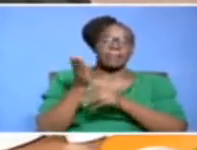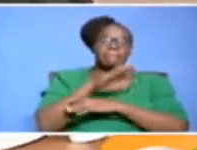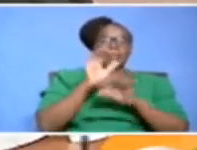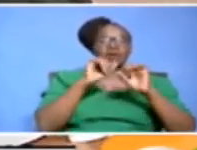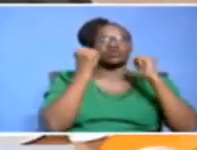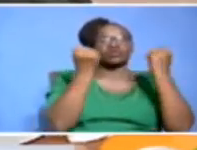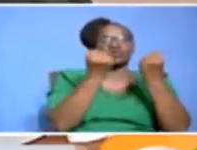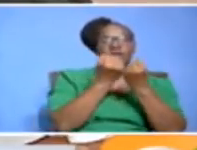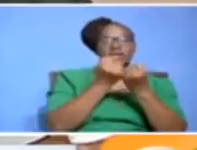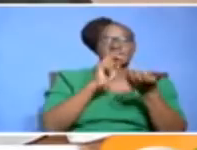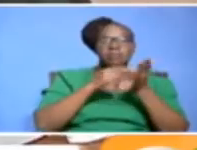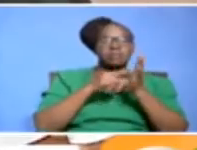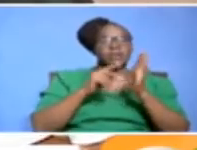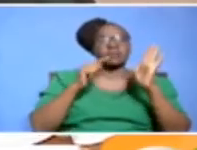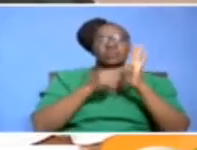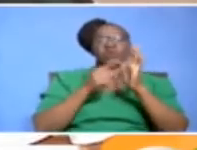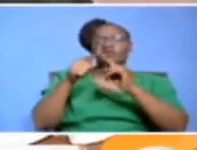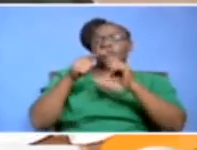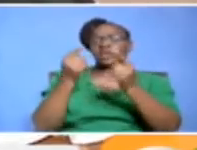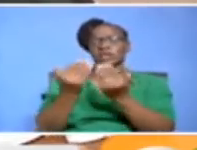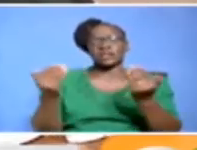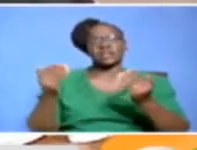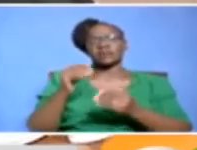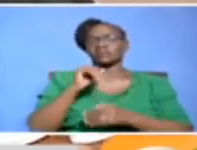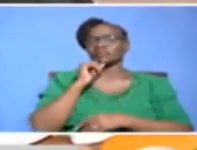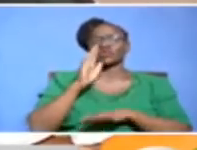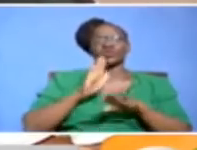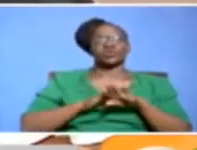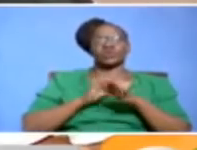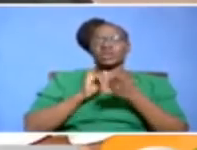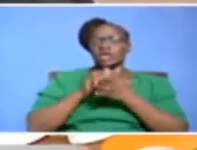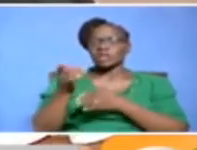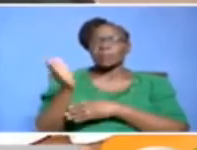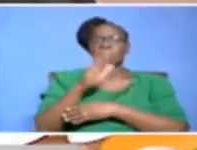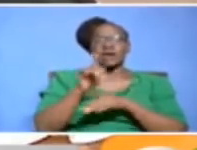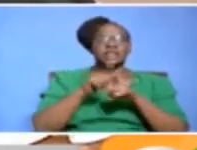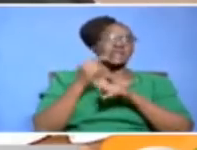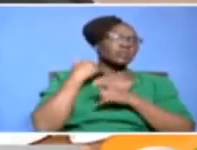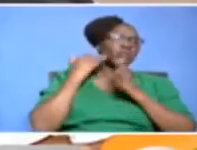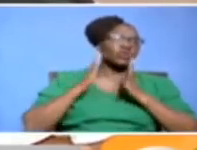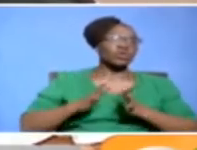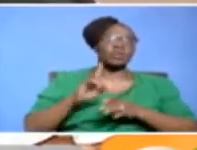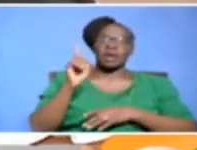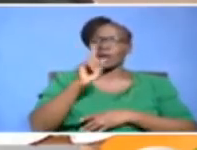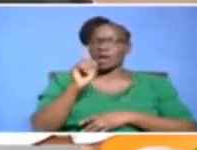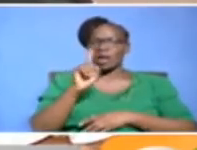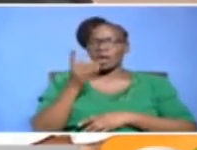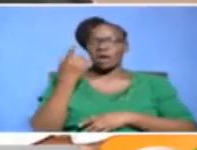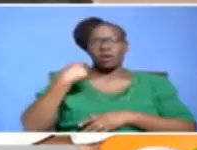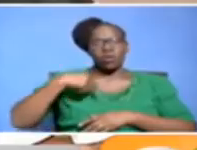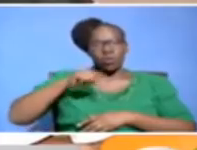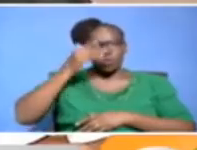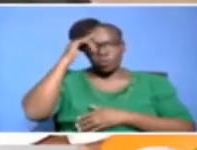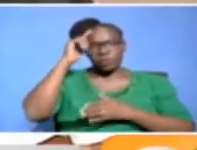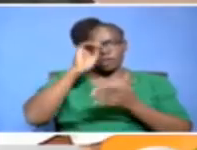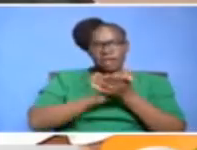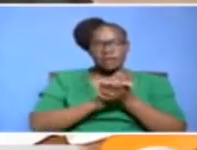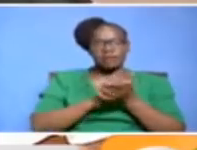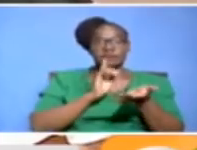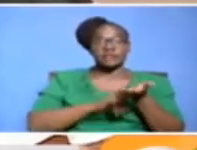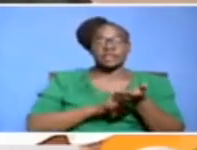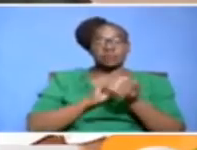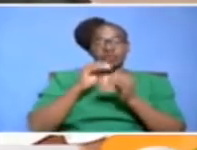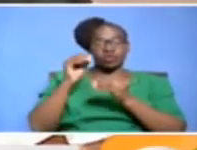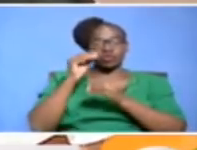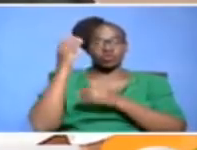society, there is no point of killing that child that they're coming back as a criminal, because we want to believe that being in the rehabilitation